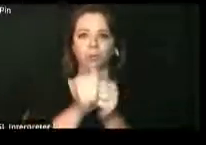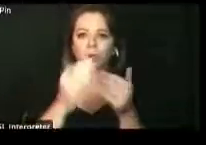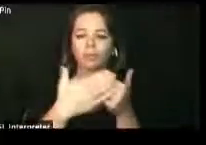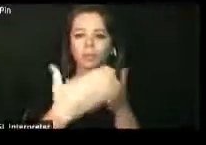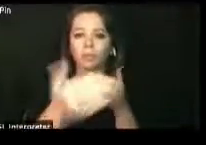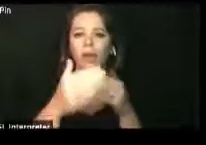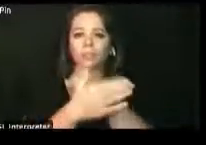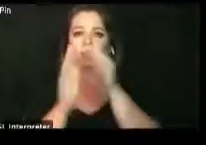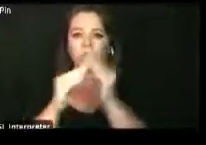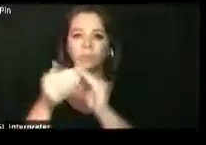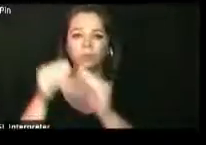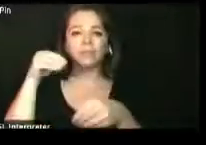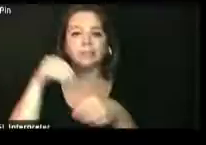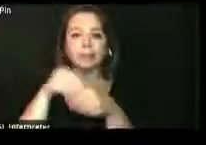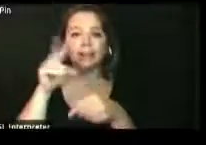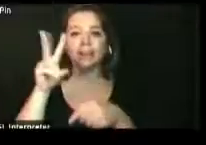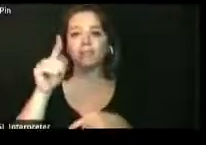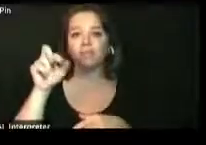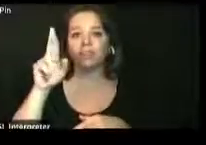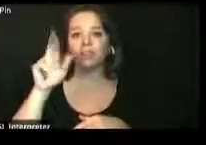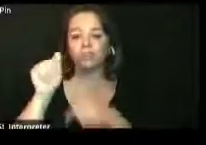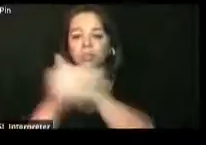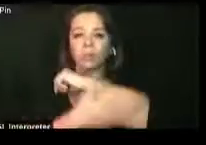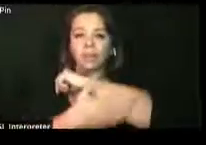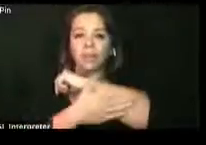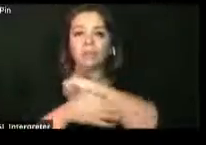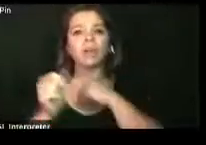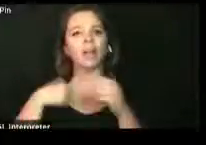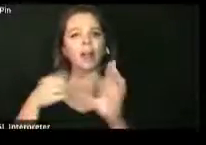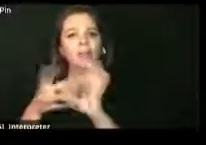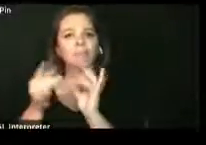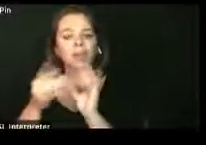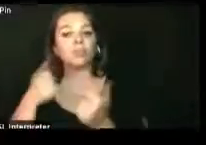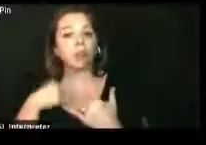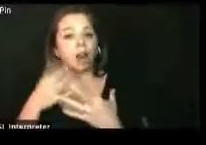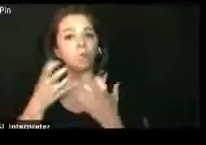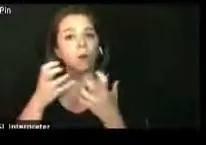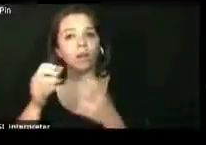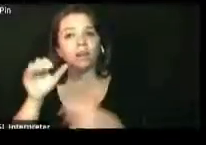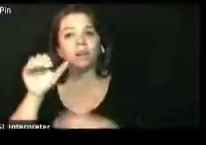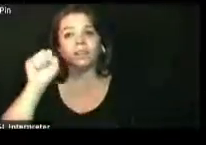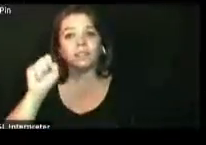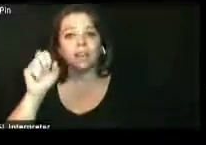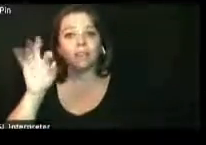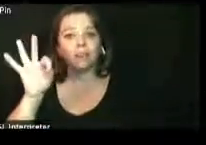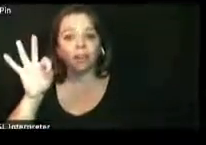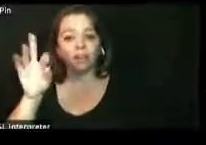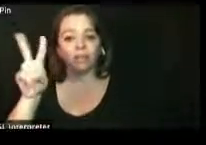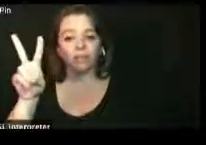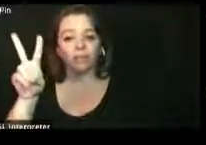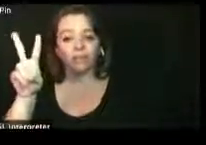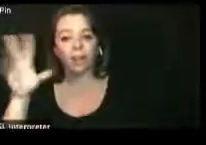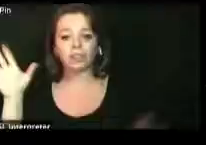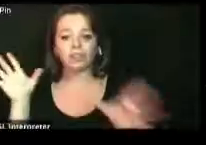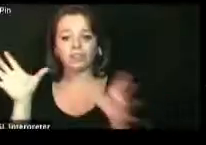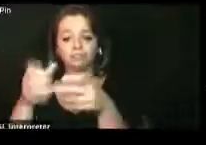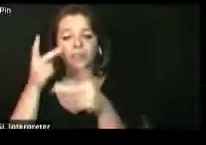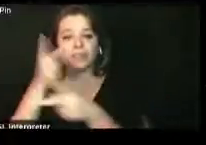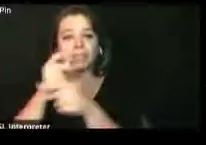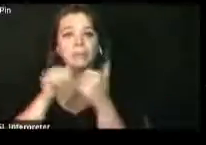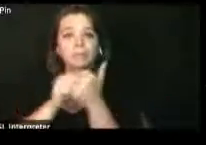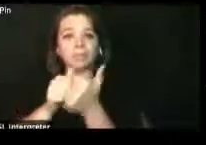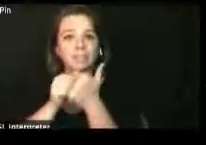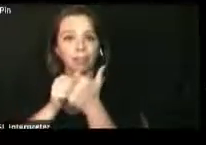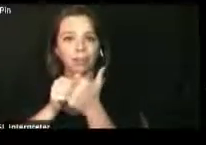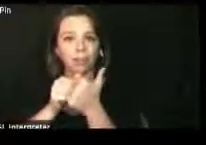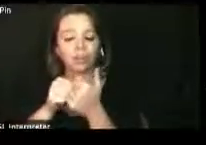so, as I mentioned, while I'd like for the San Fernando Valley to be whole and have maybe 2 Senate districts within